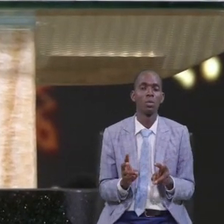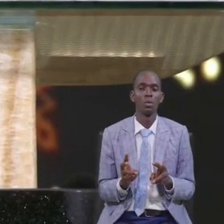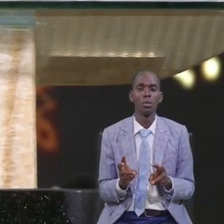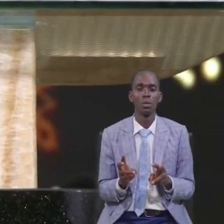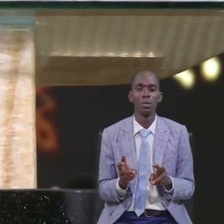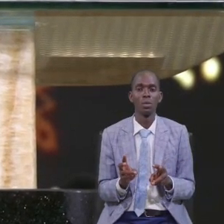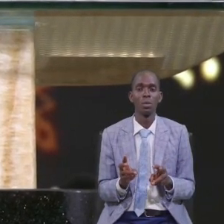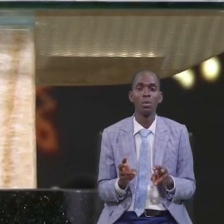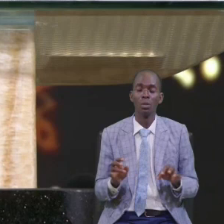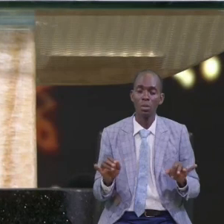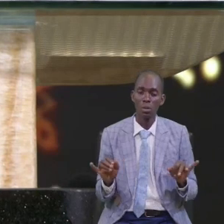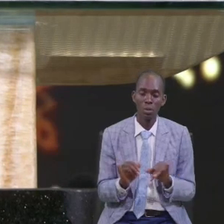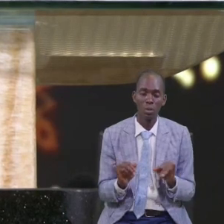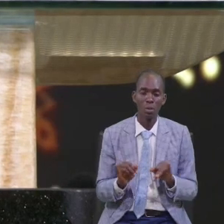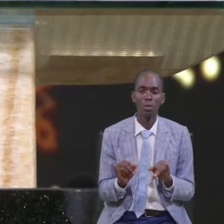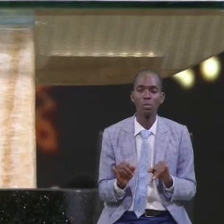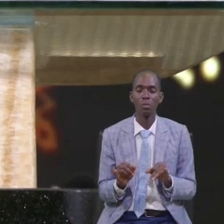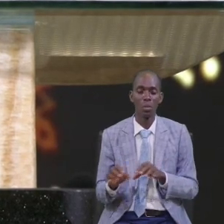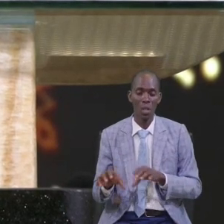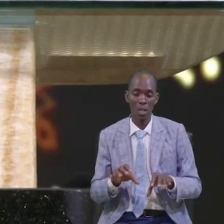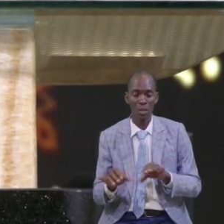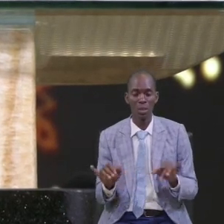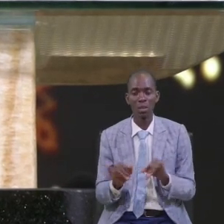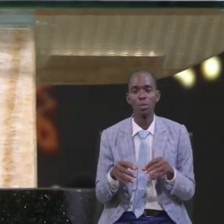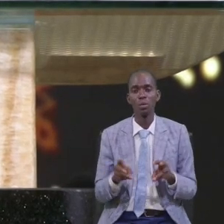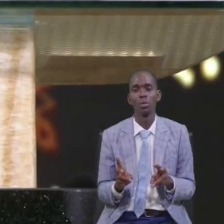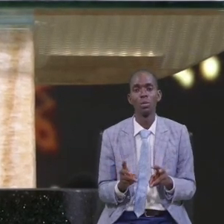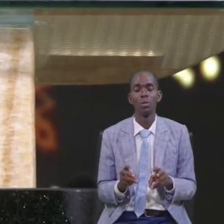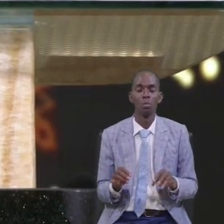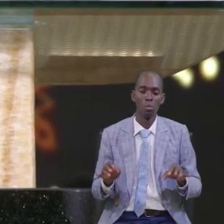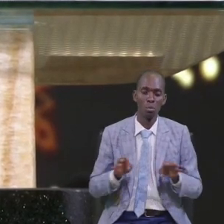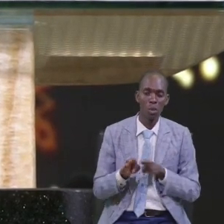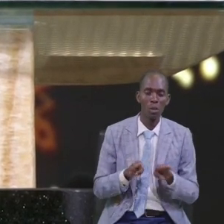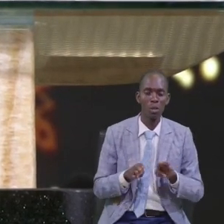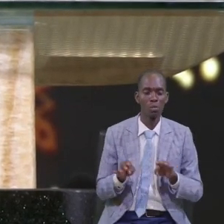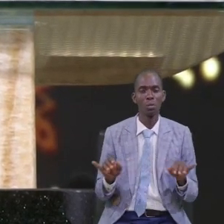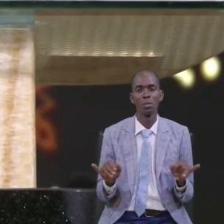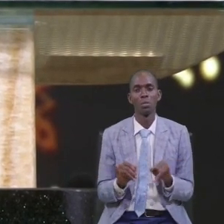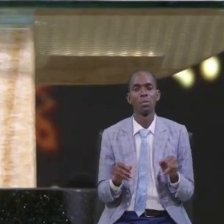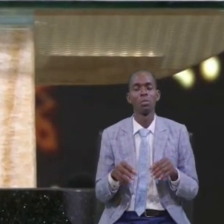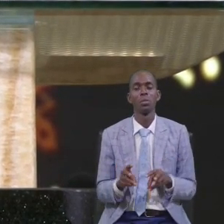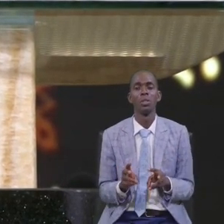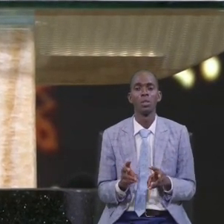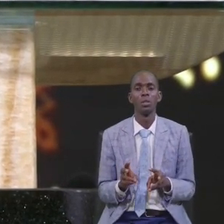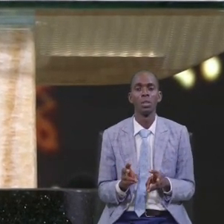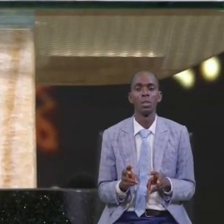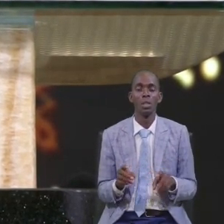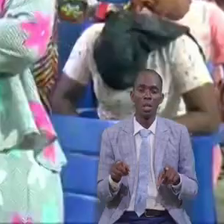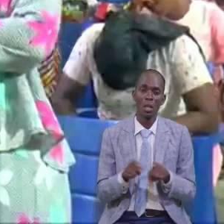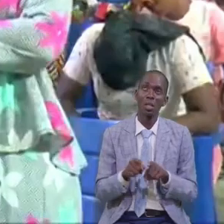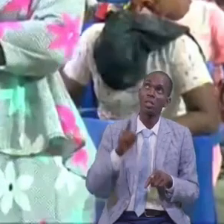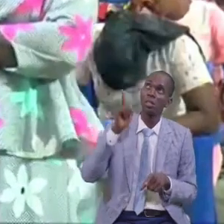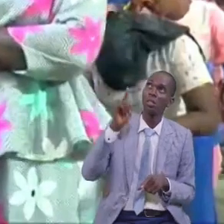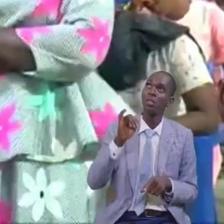so to act, so to behave as he